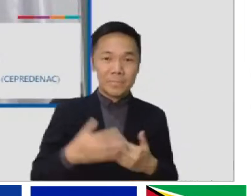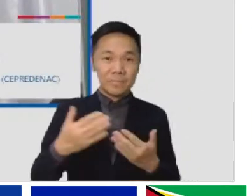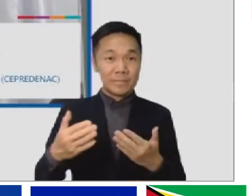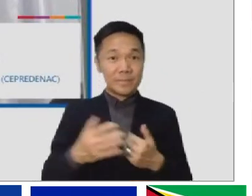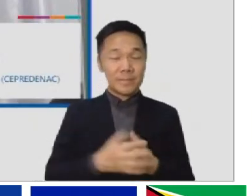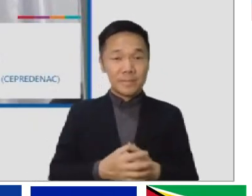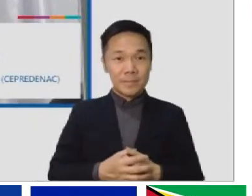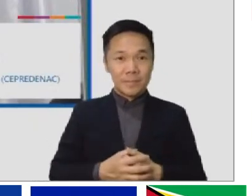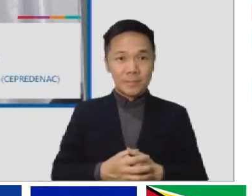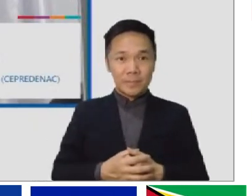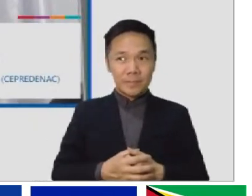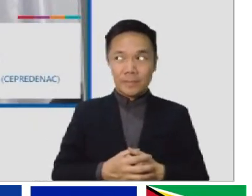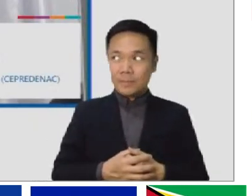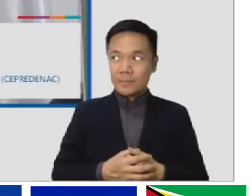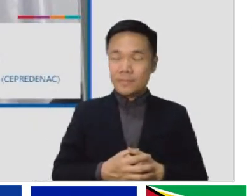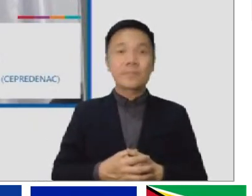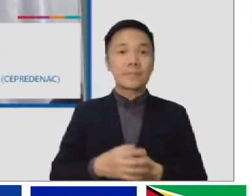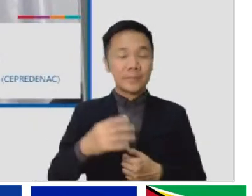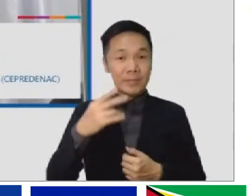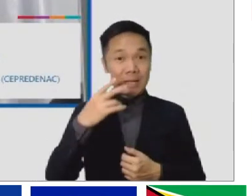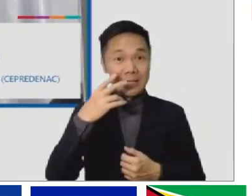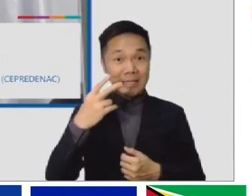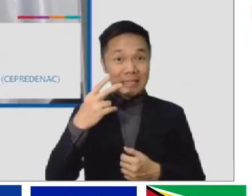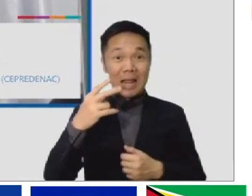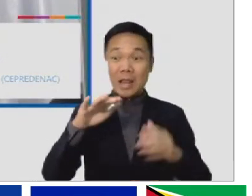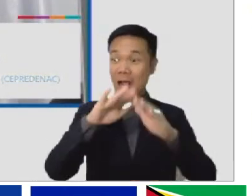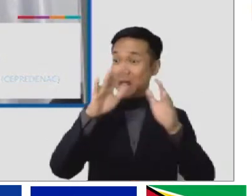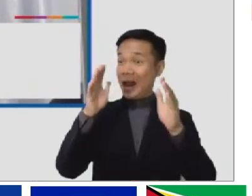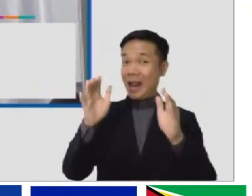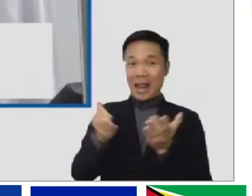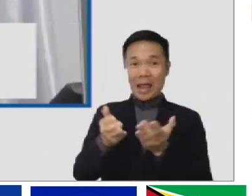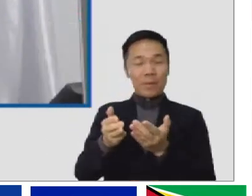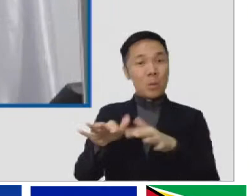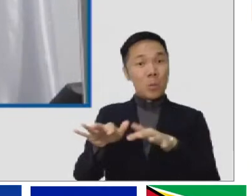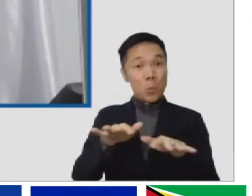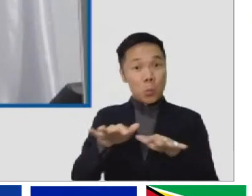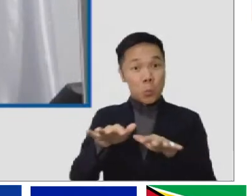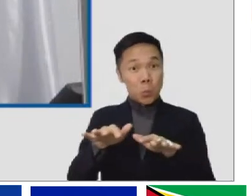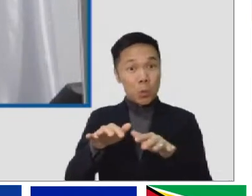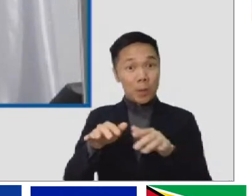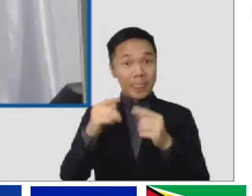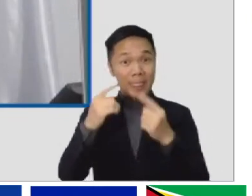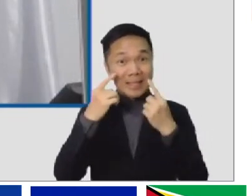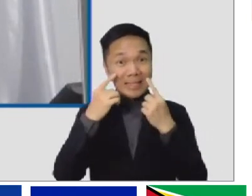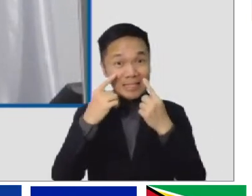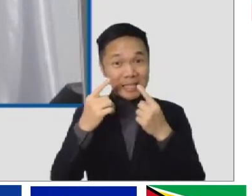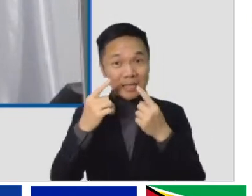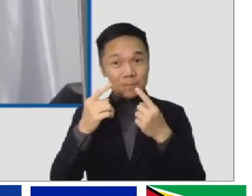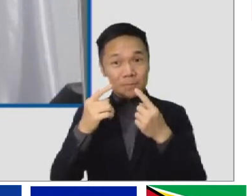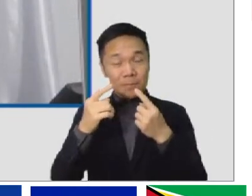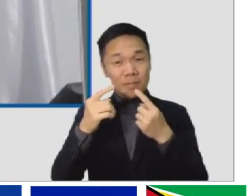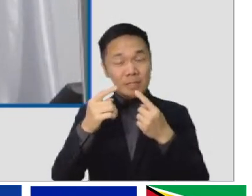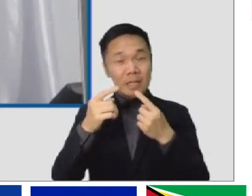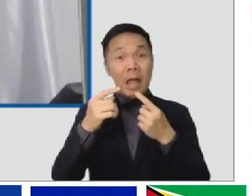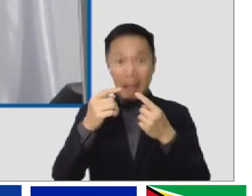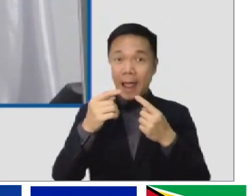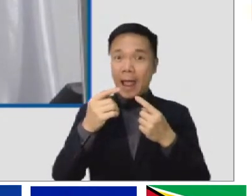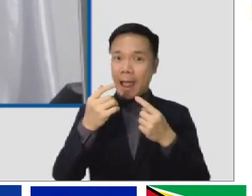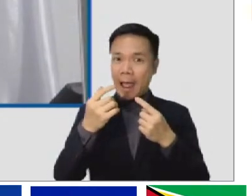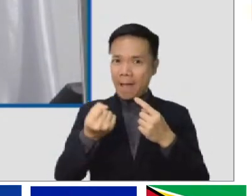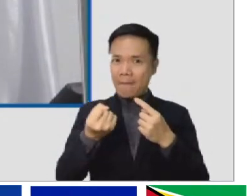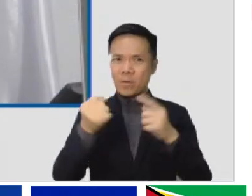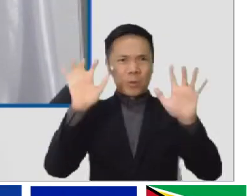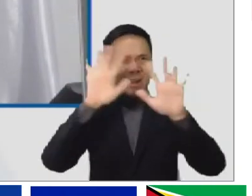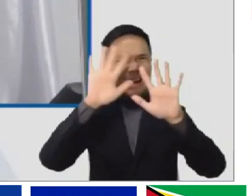climate characteristics of our region are translated into a diversity of climate. That is why our